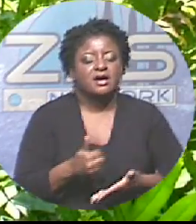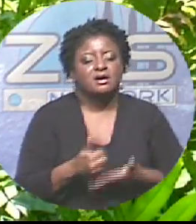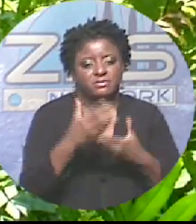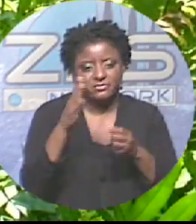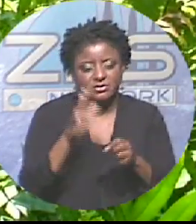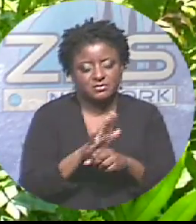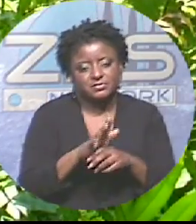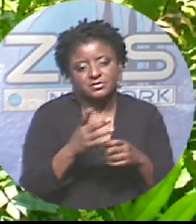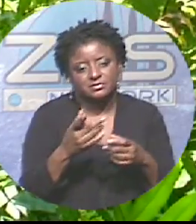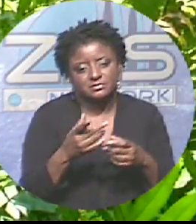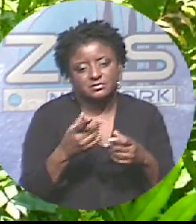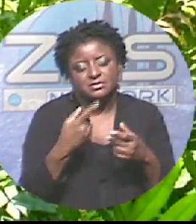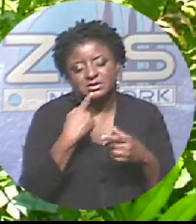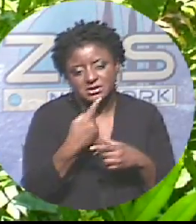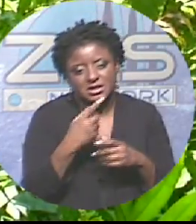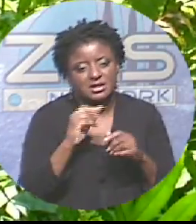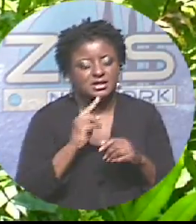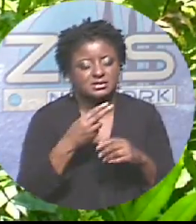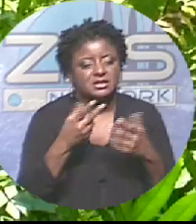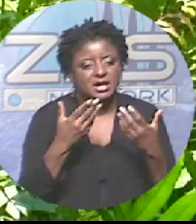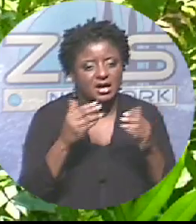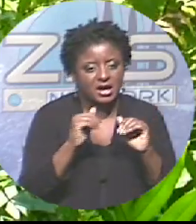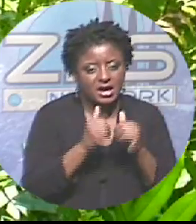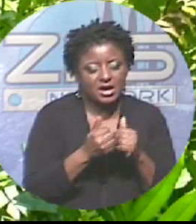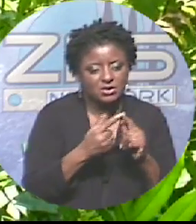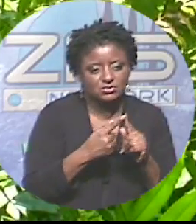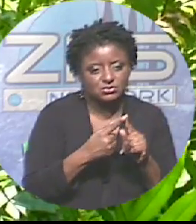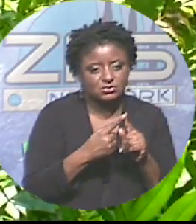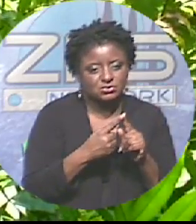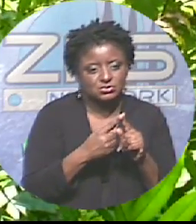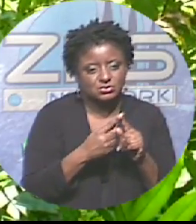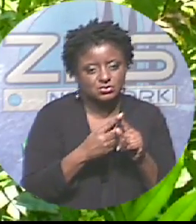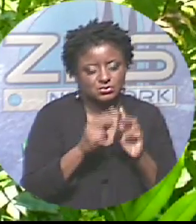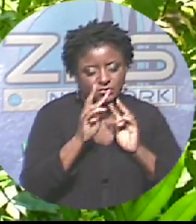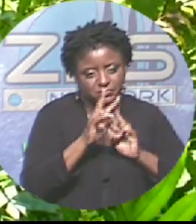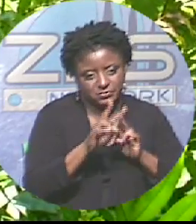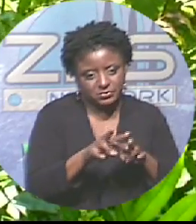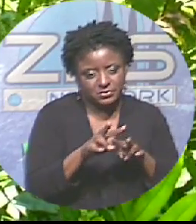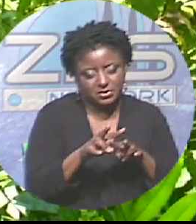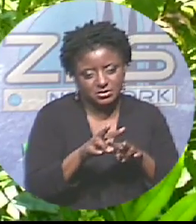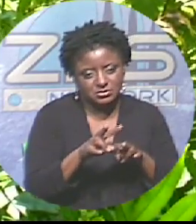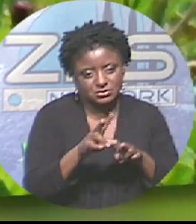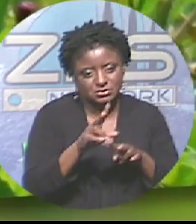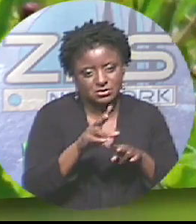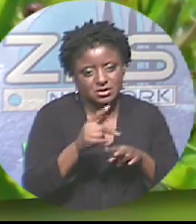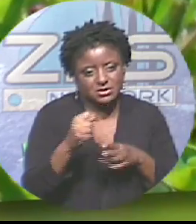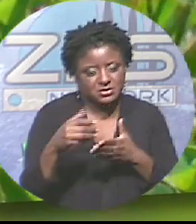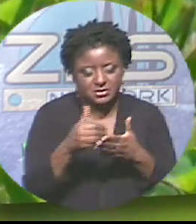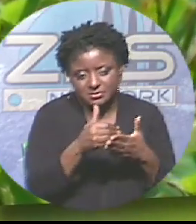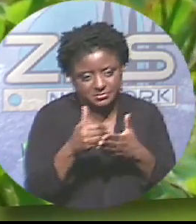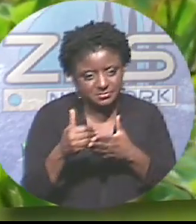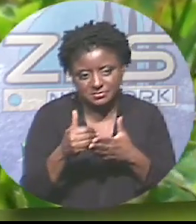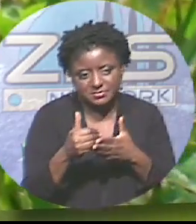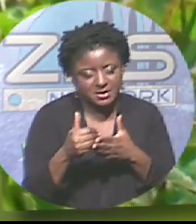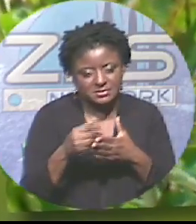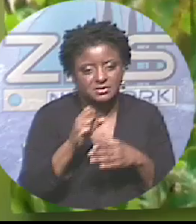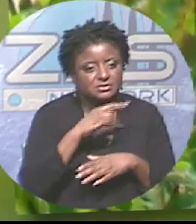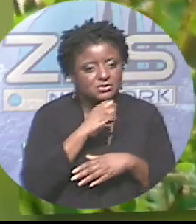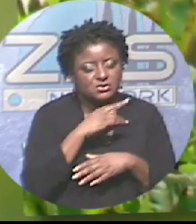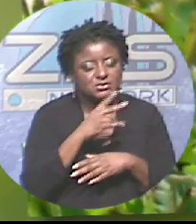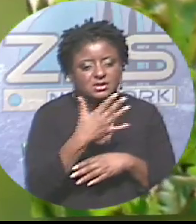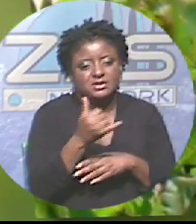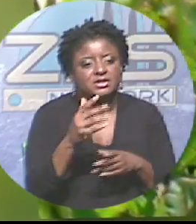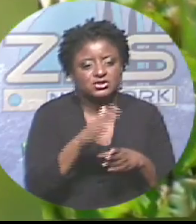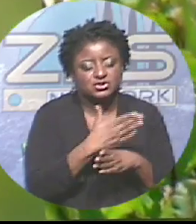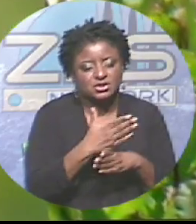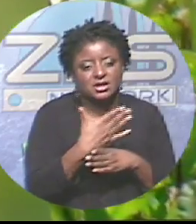us, how to trap the tadpoles. They develop a lot of different techniques and they share those techniques with us, and so we use